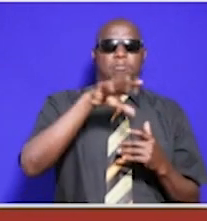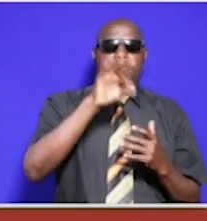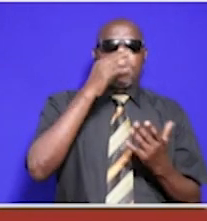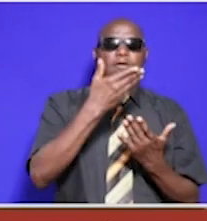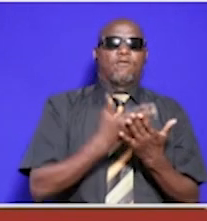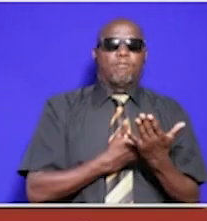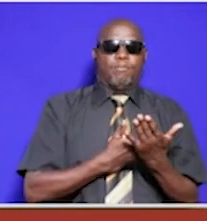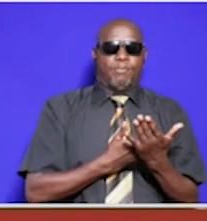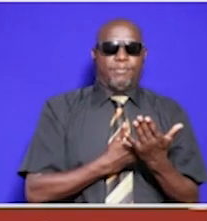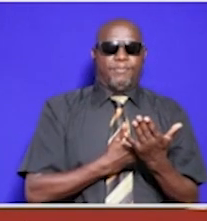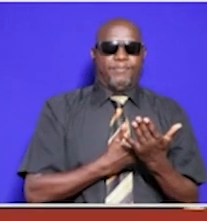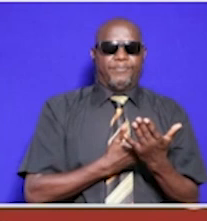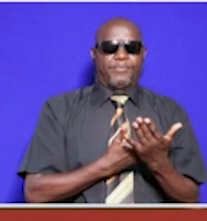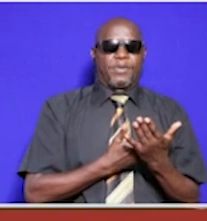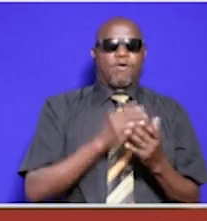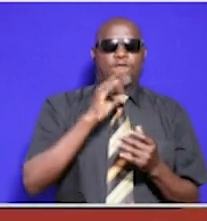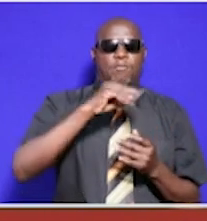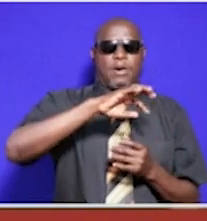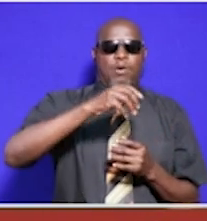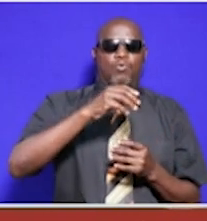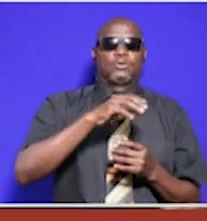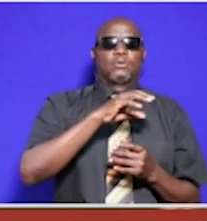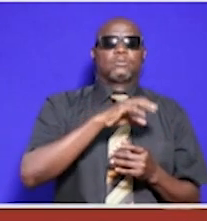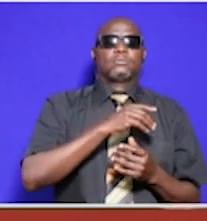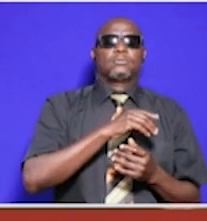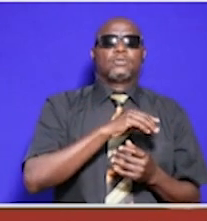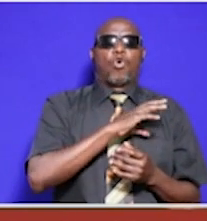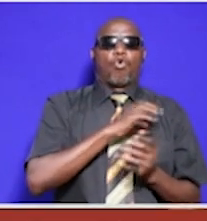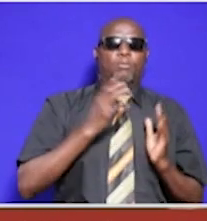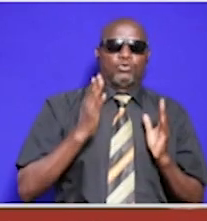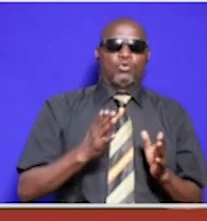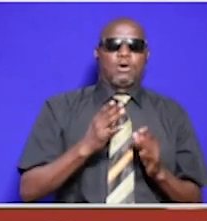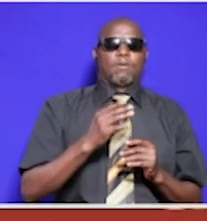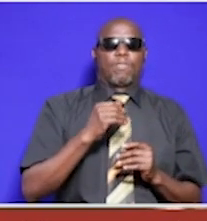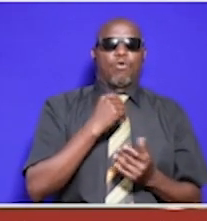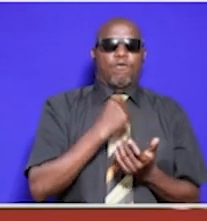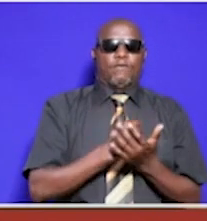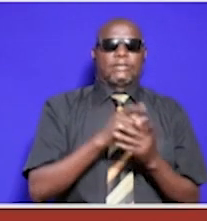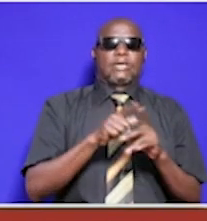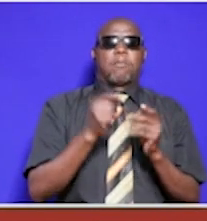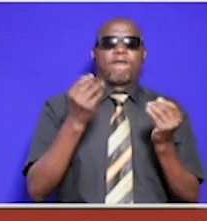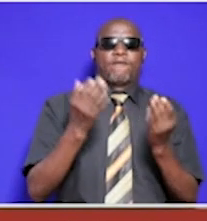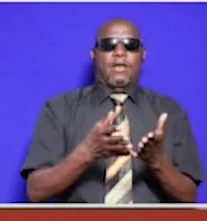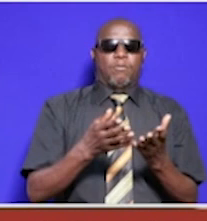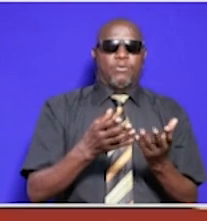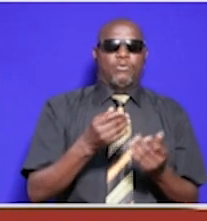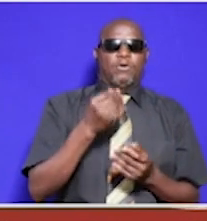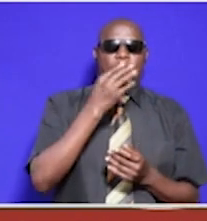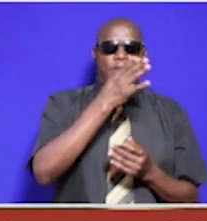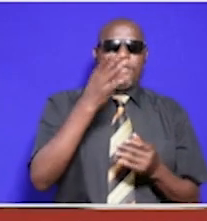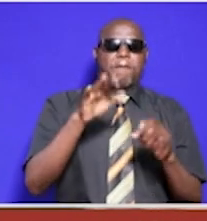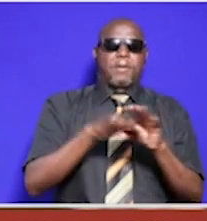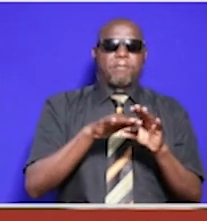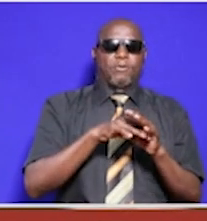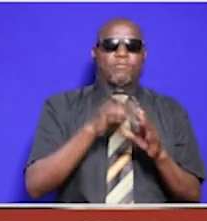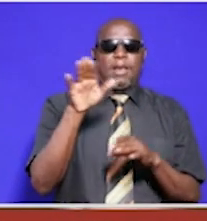from the county commissioner's office. I think they are also available. They were also available at the member of parliament's